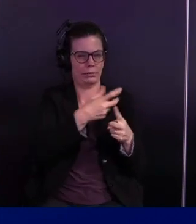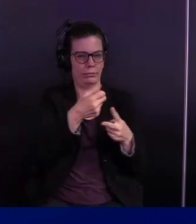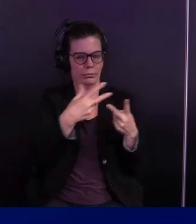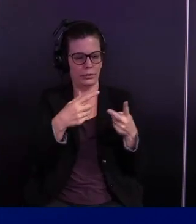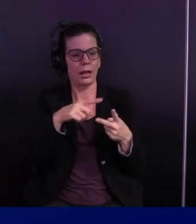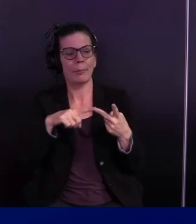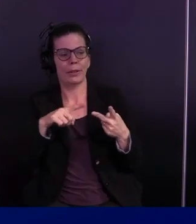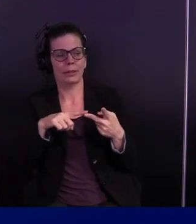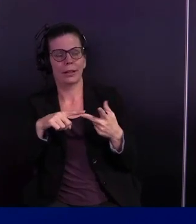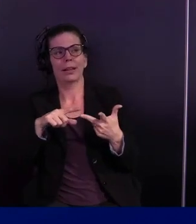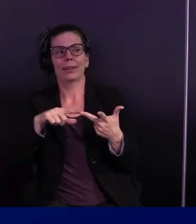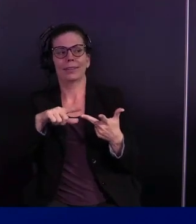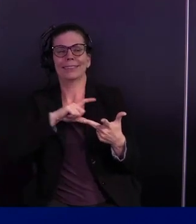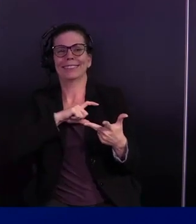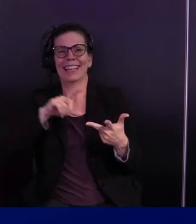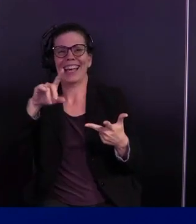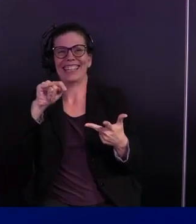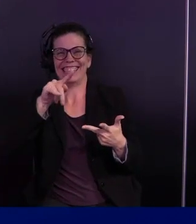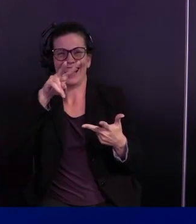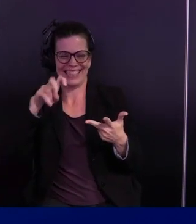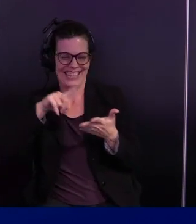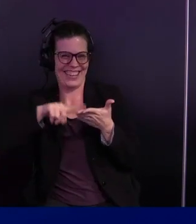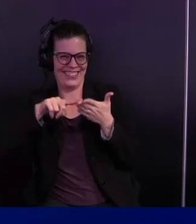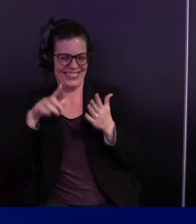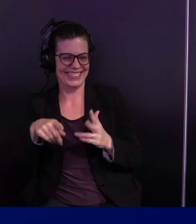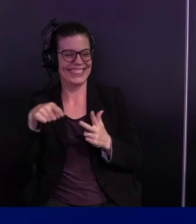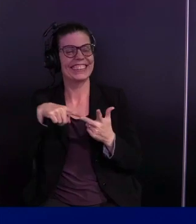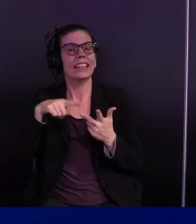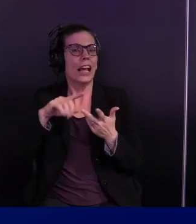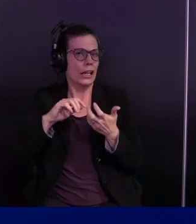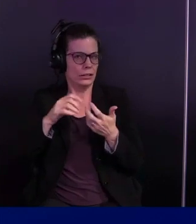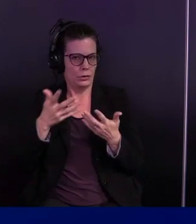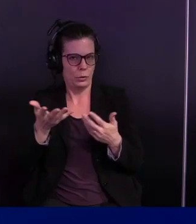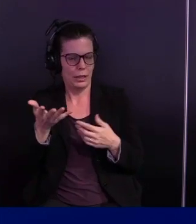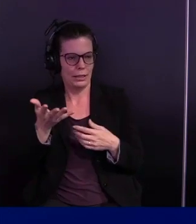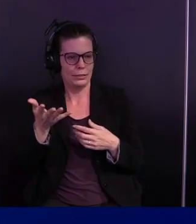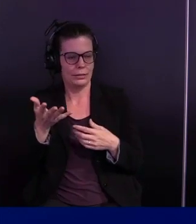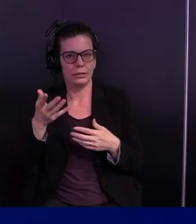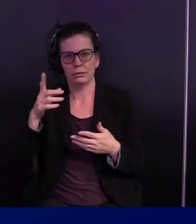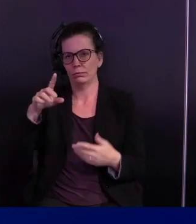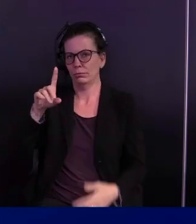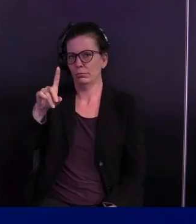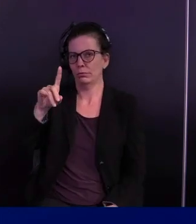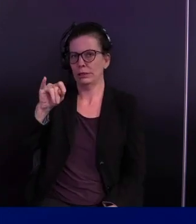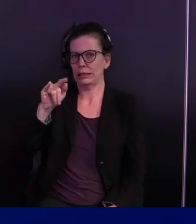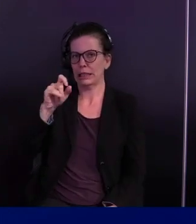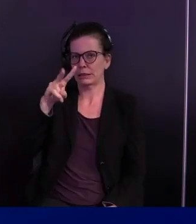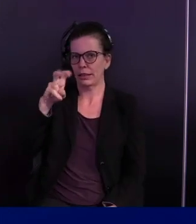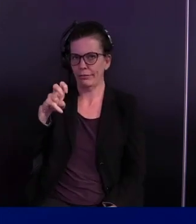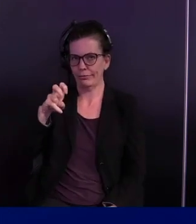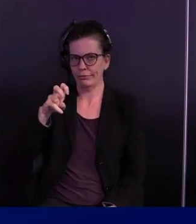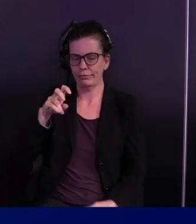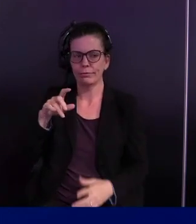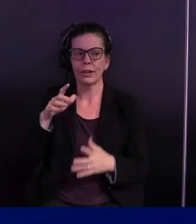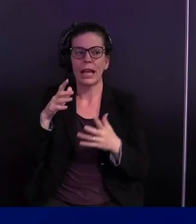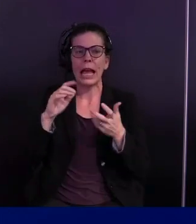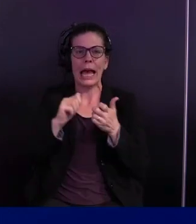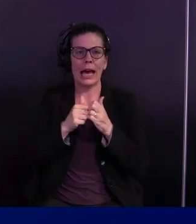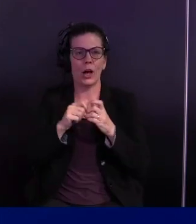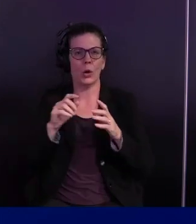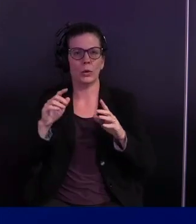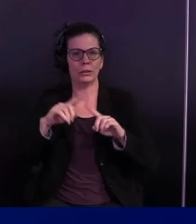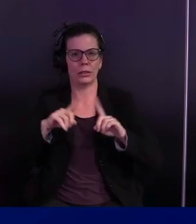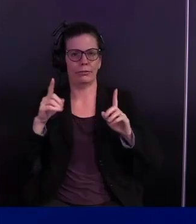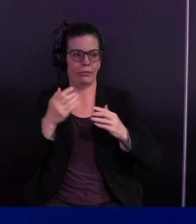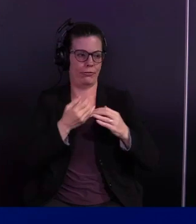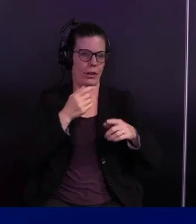does Detective fit in? Let's start off with what is Detective and how does it differ from guard